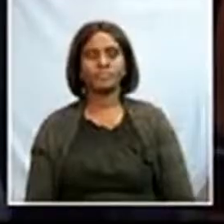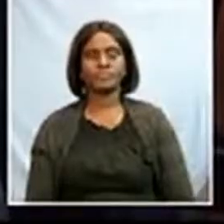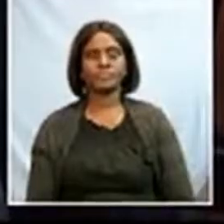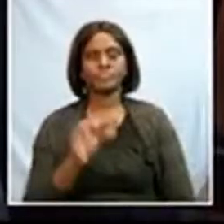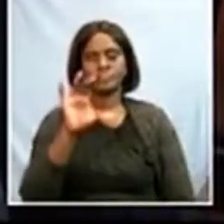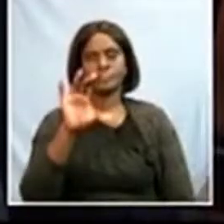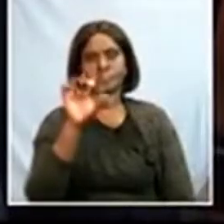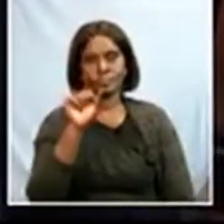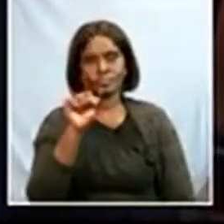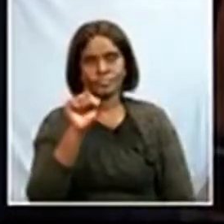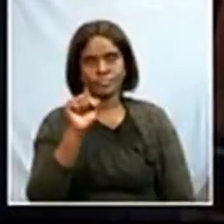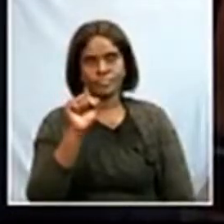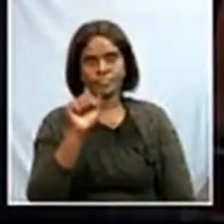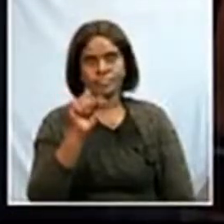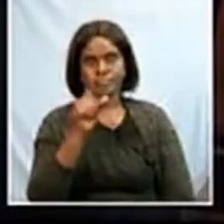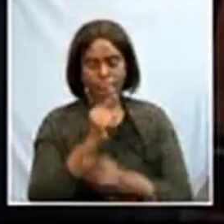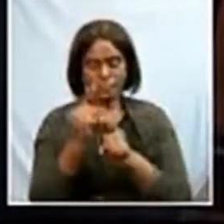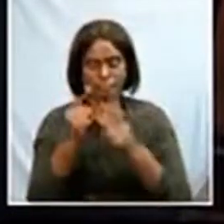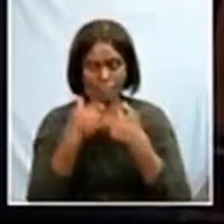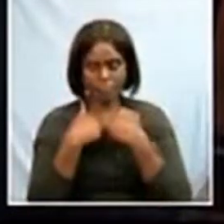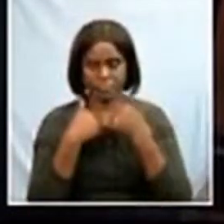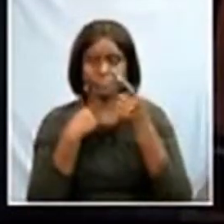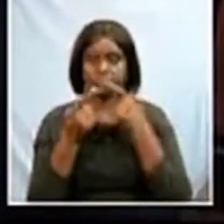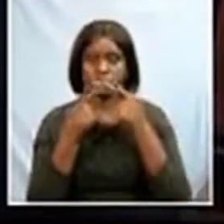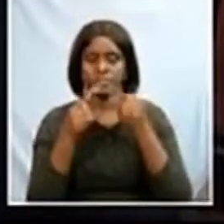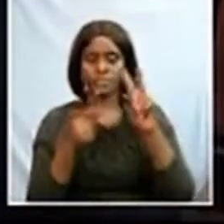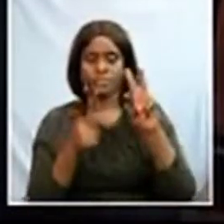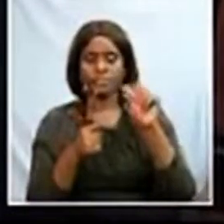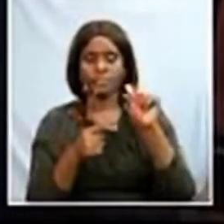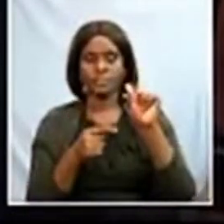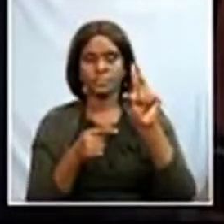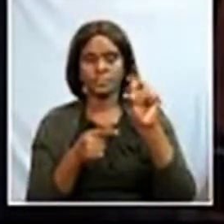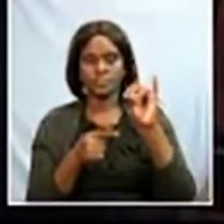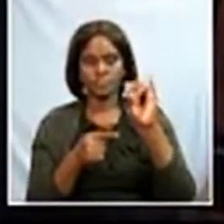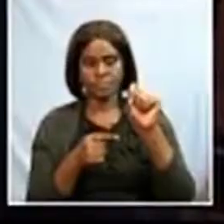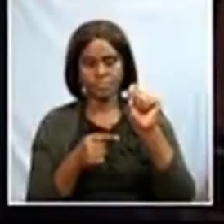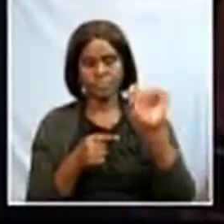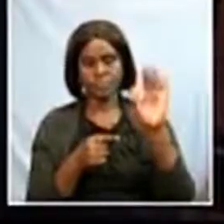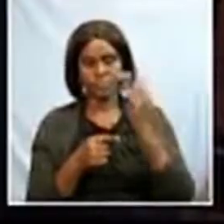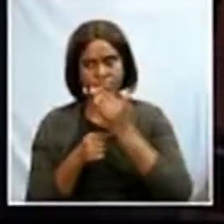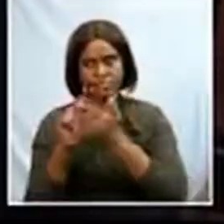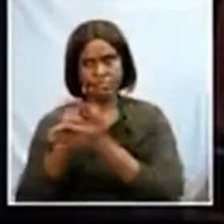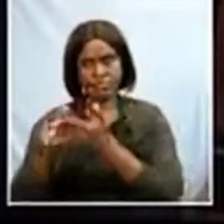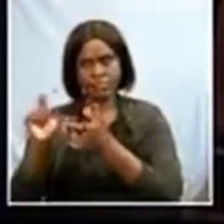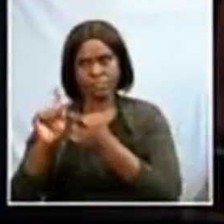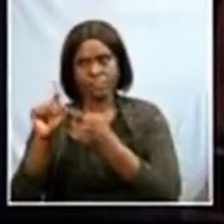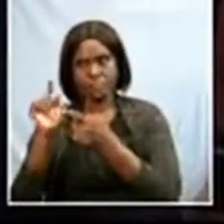Yes, you've just said that Vavika has written onto you.